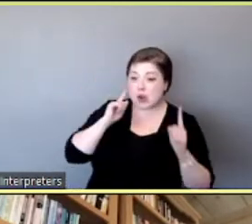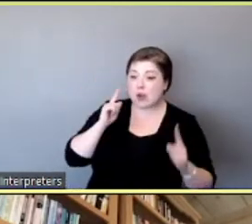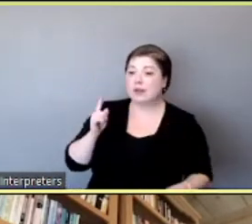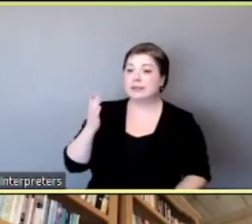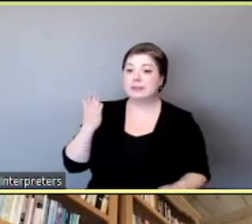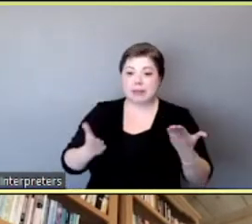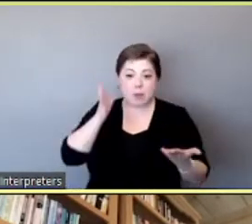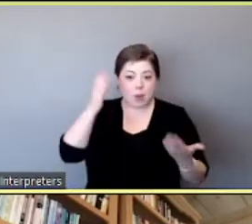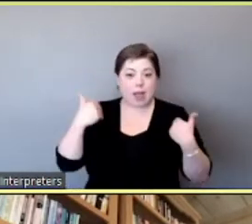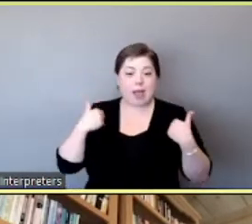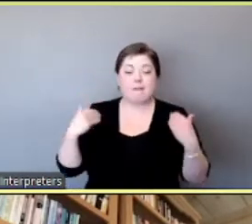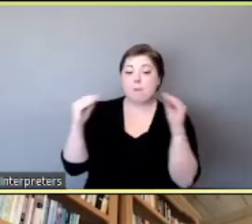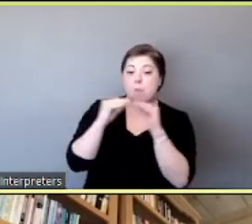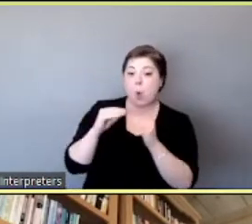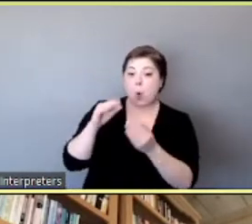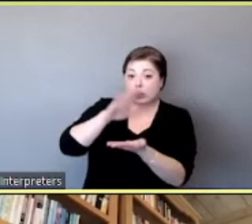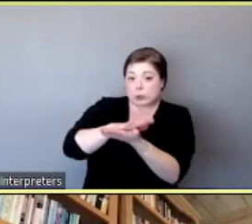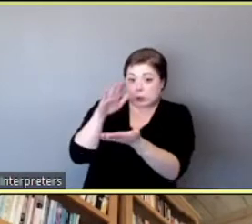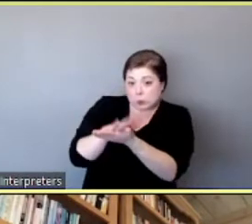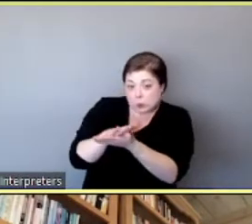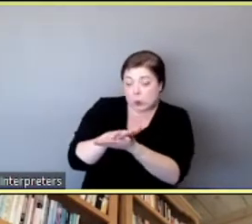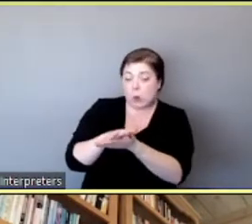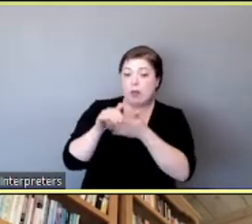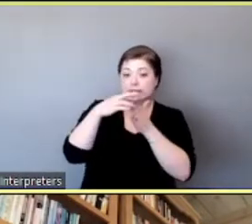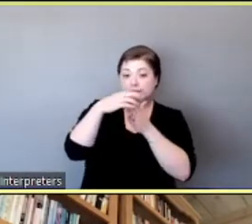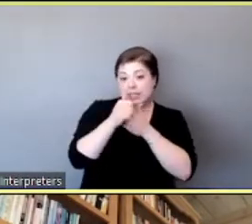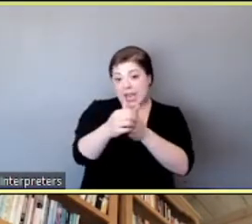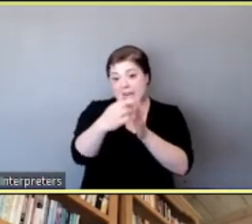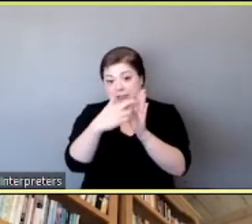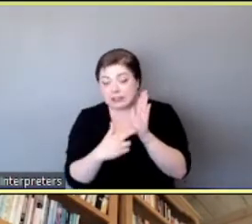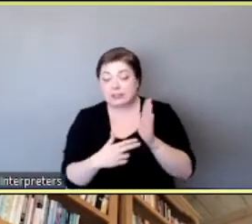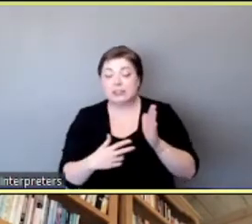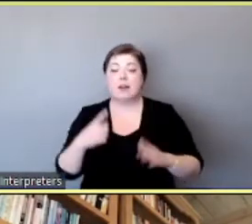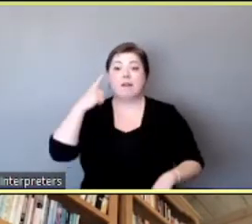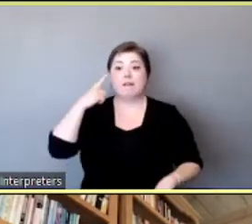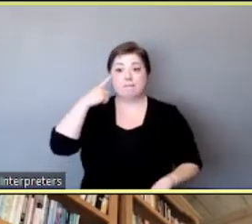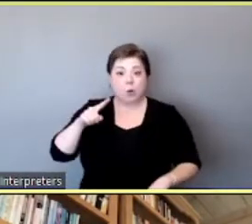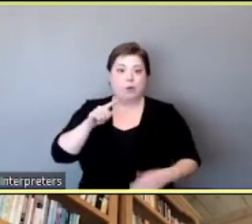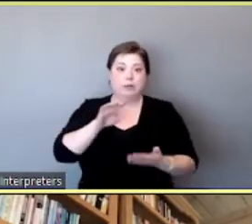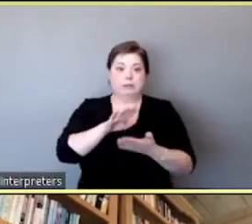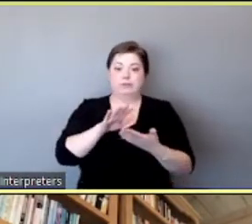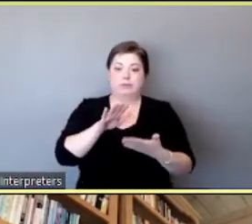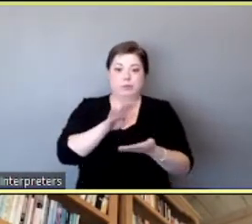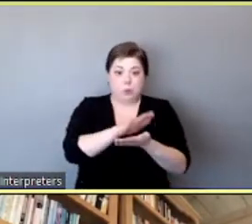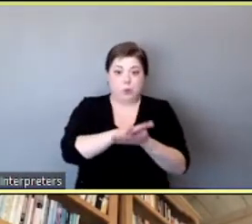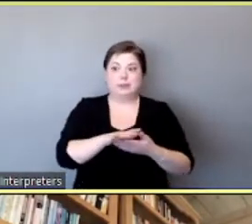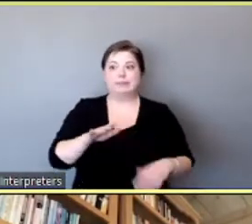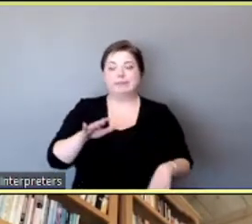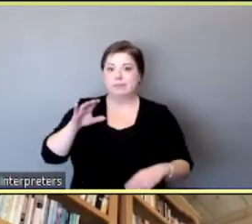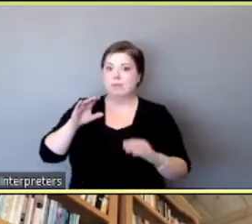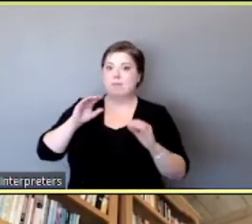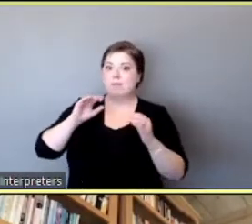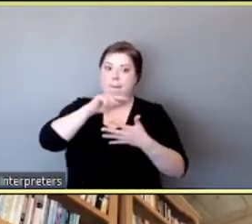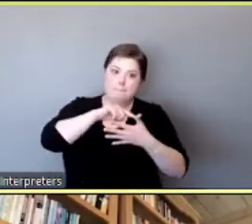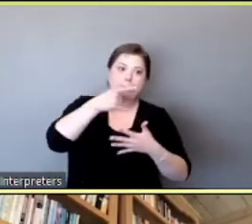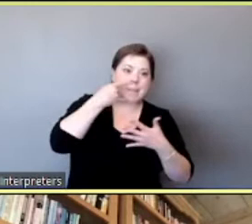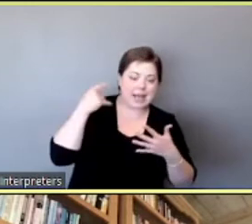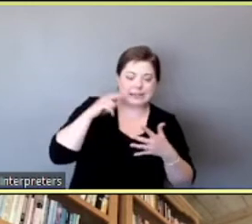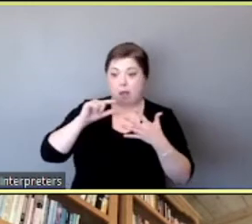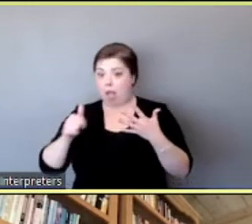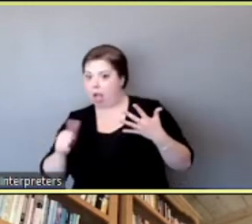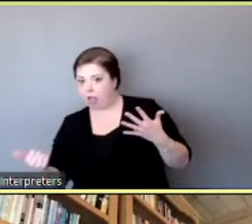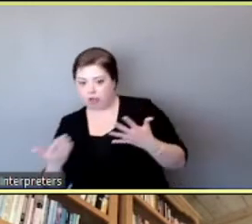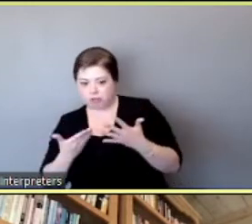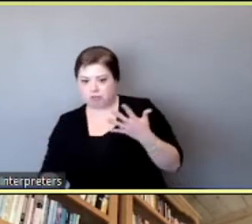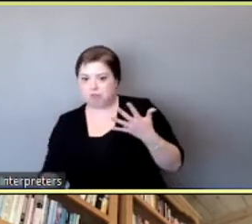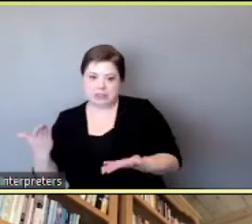school guidance coming out from the CDC for other things than just masks. And so you will see those updates being made